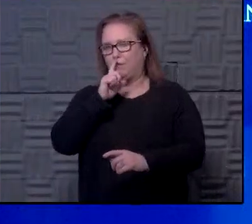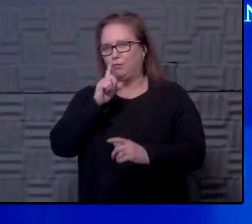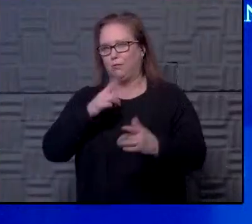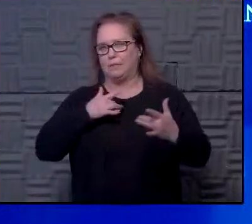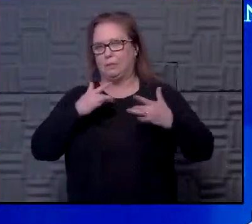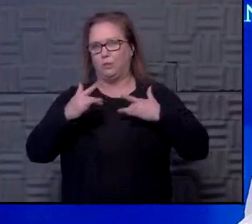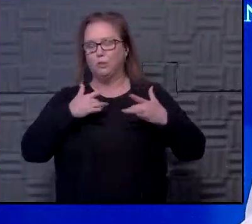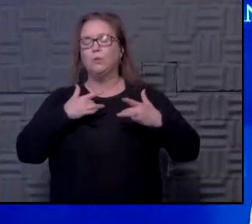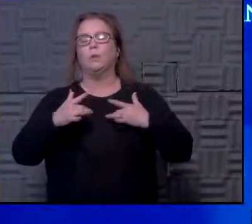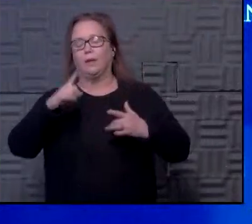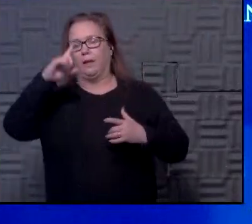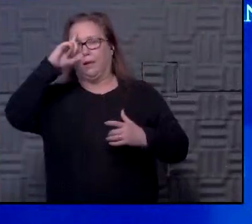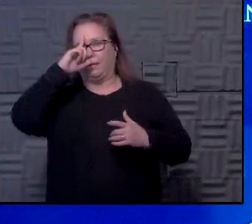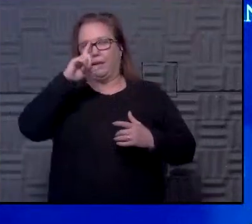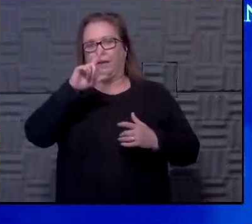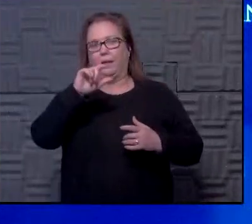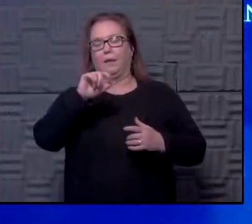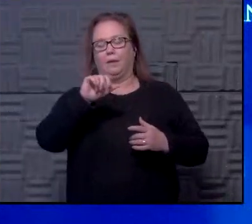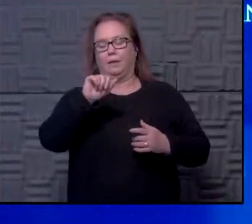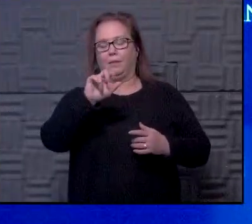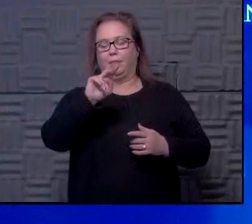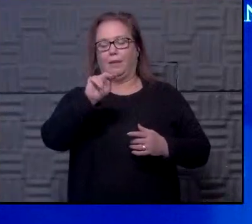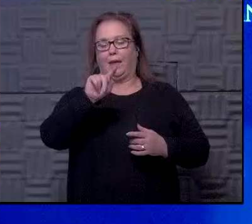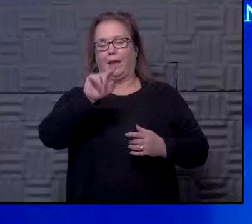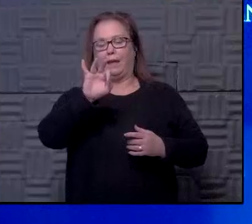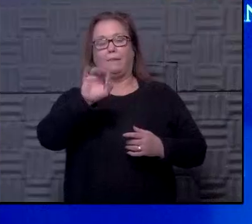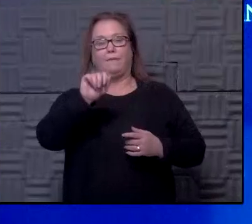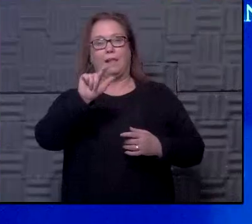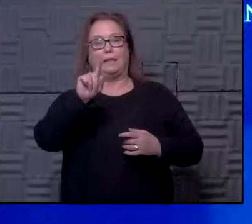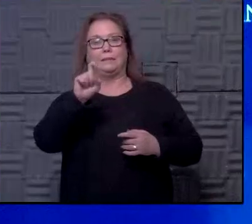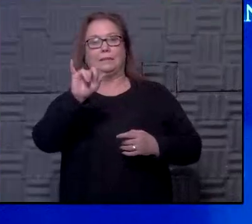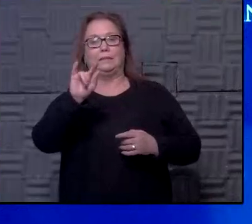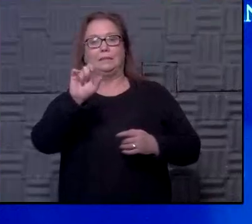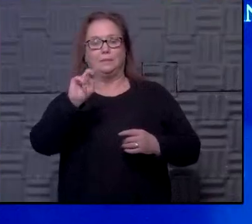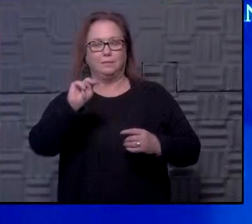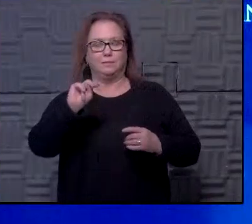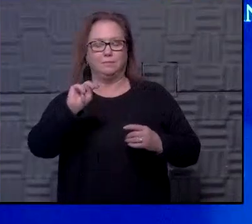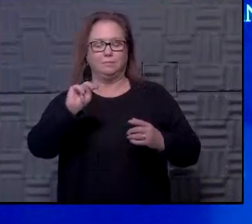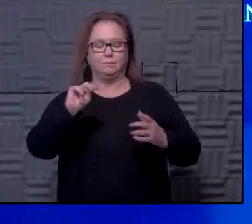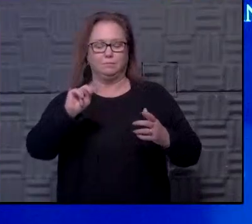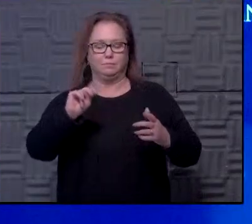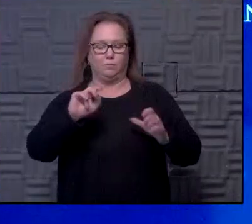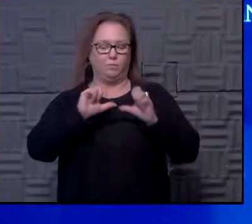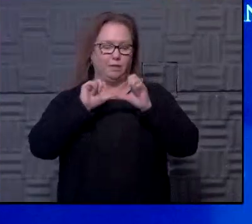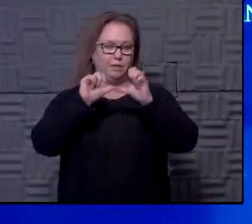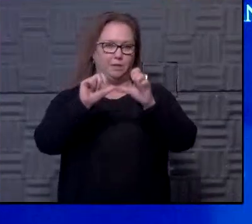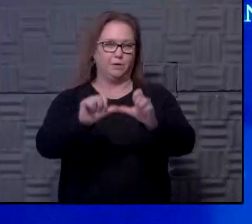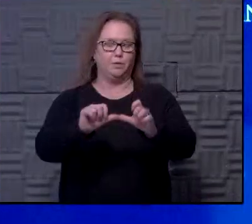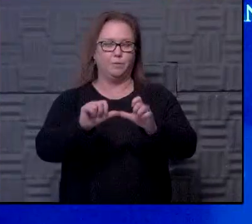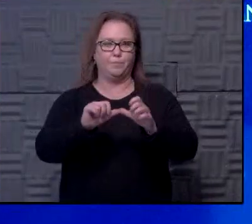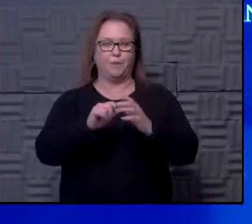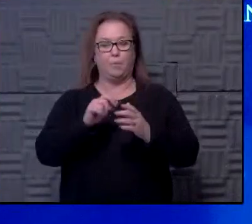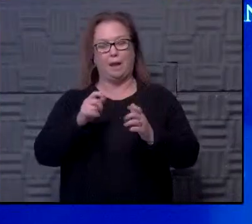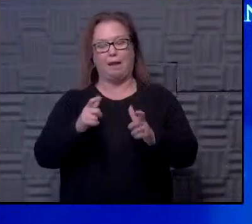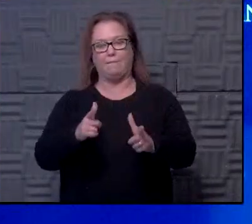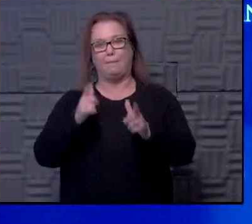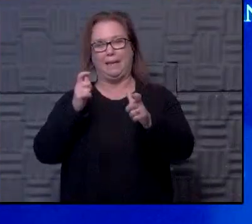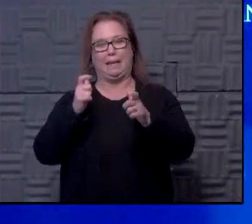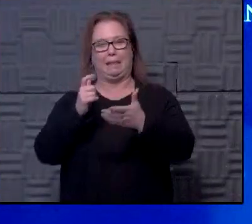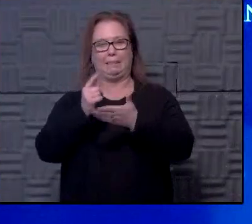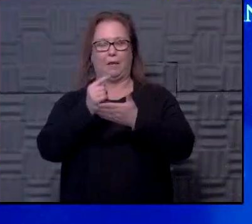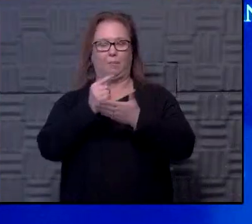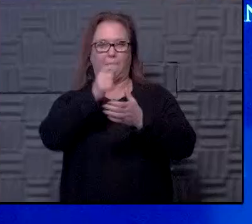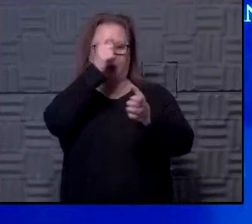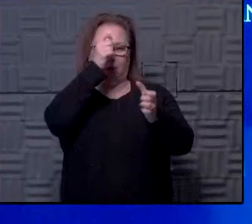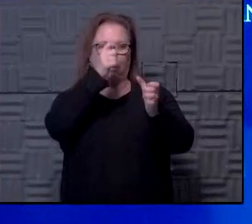a concern. I actually think the anaphylaxis stuff is not going to be a long-term concern either, and especially because we have immediate therapy for that. Remember